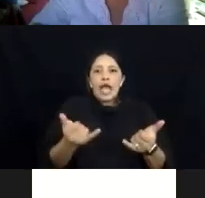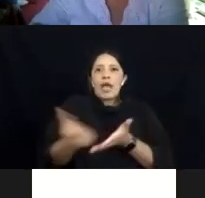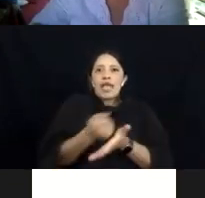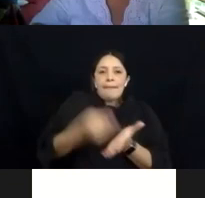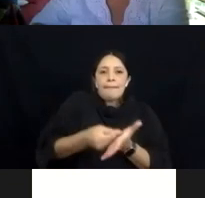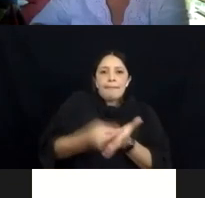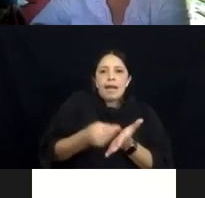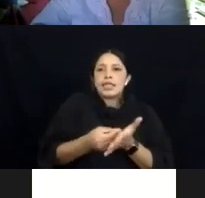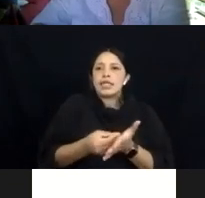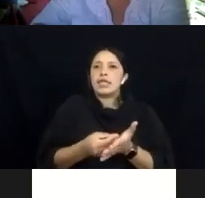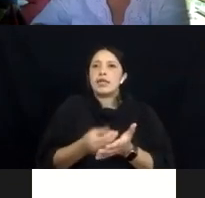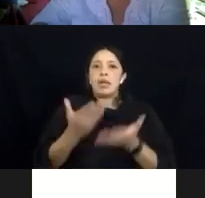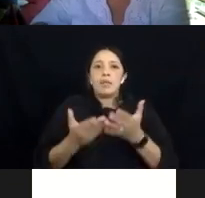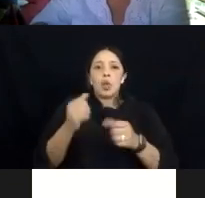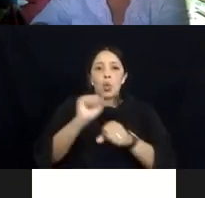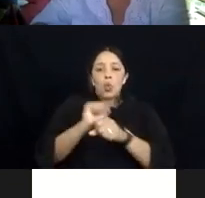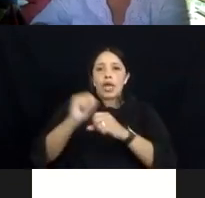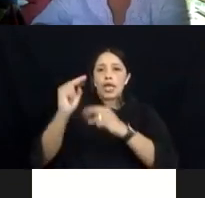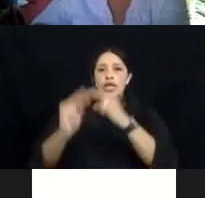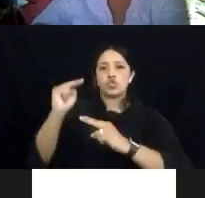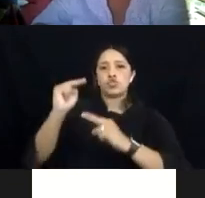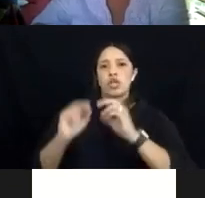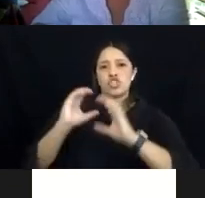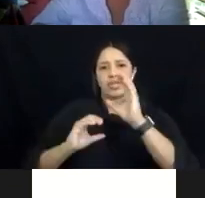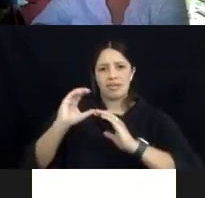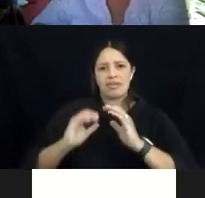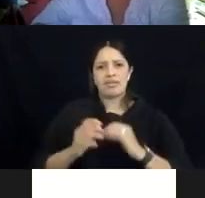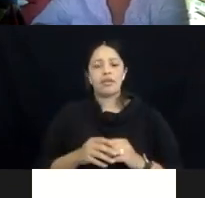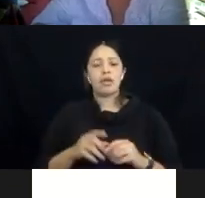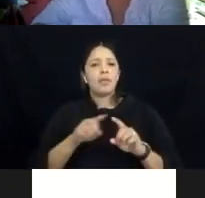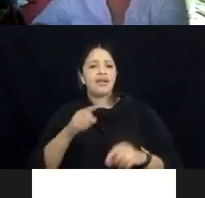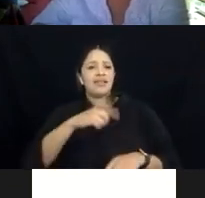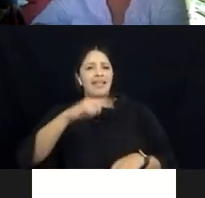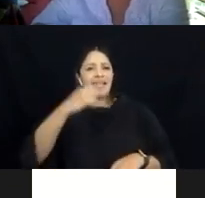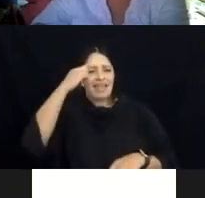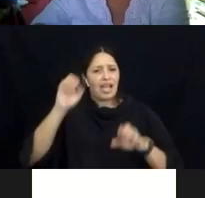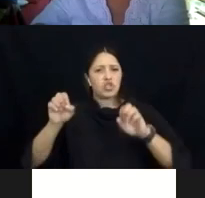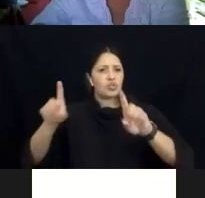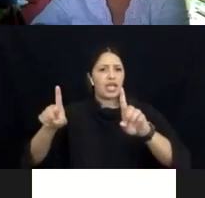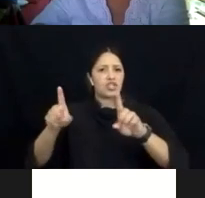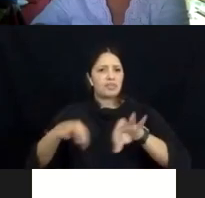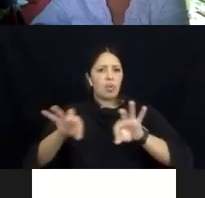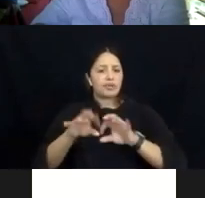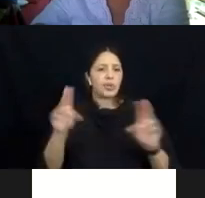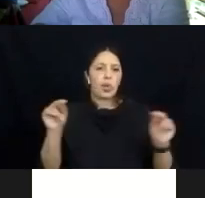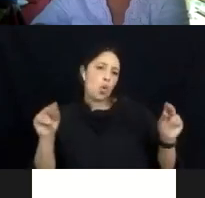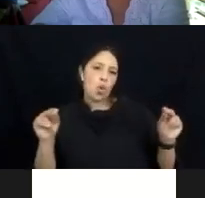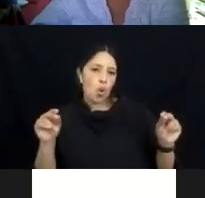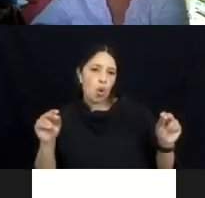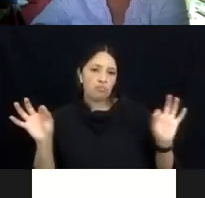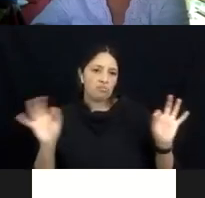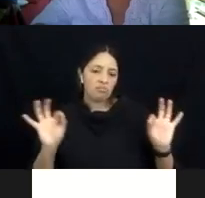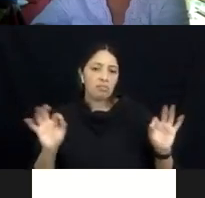business, but no, they are not considered that education, I'm talking about trying to go to